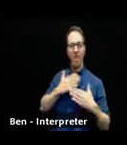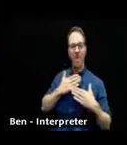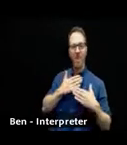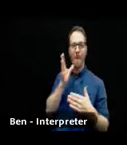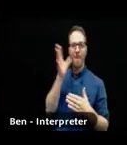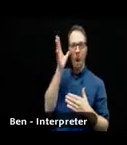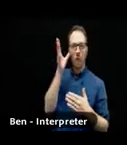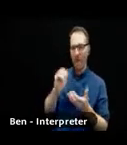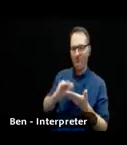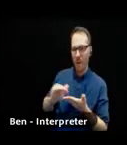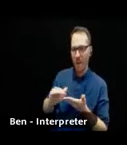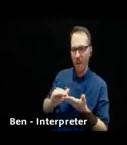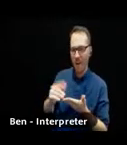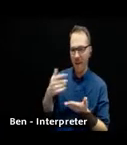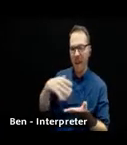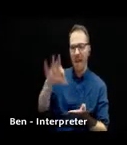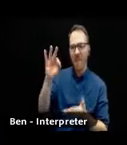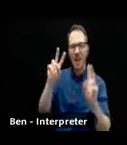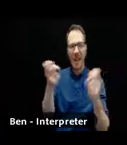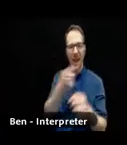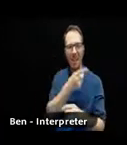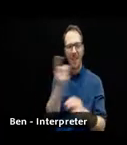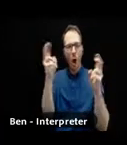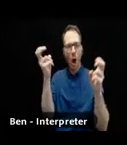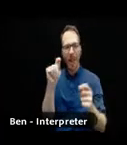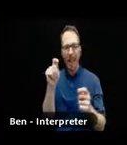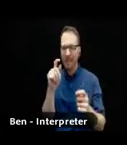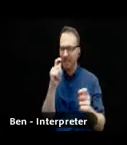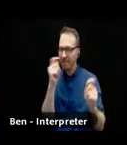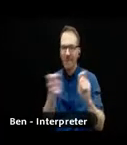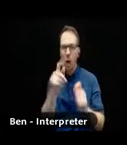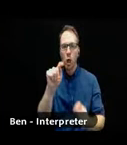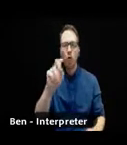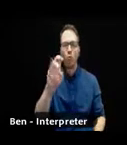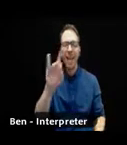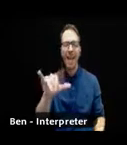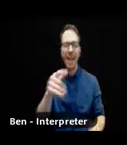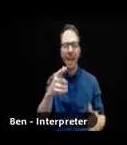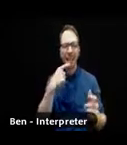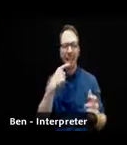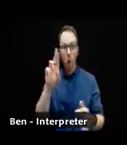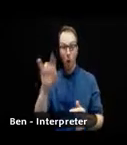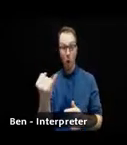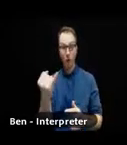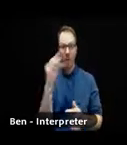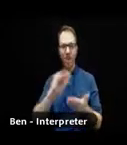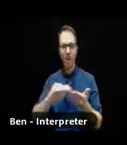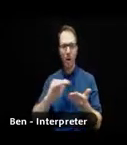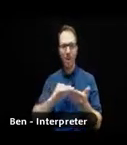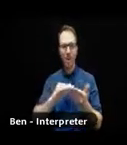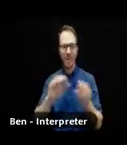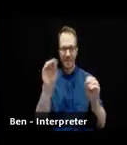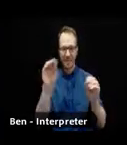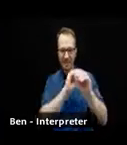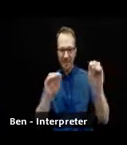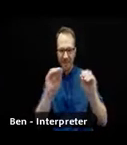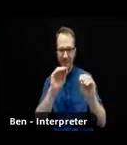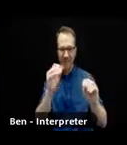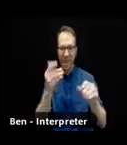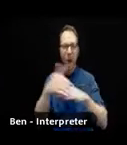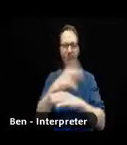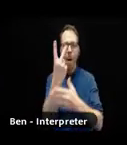forgiveness. And so I found the title of this article tricky because it conflates, in a way, restorative justice and forgiveness. The article sort of covers both things.